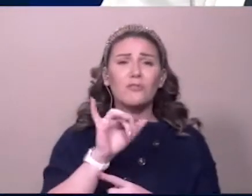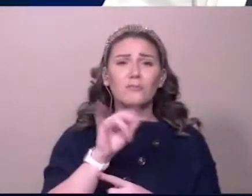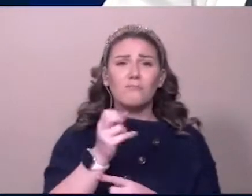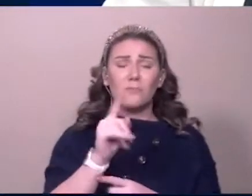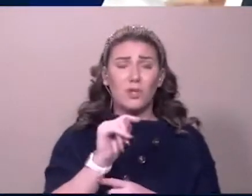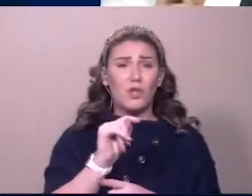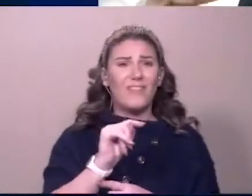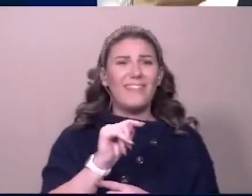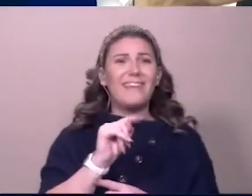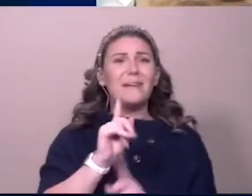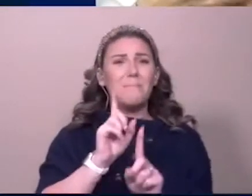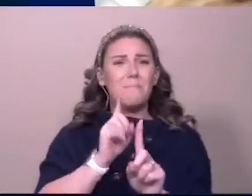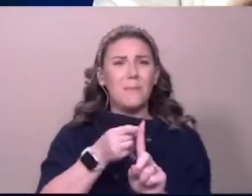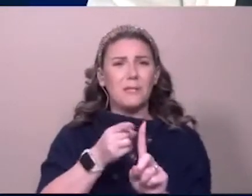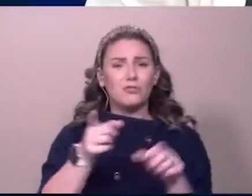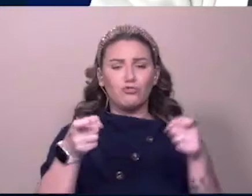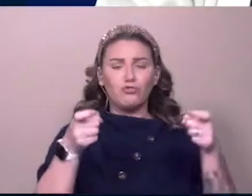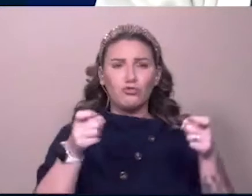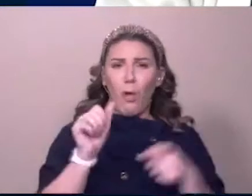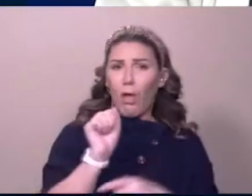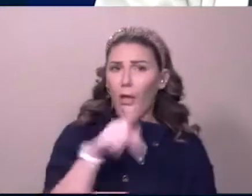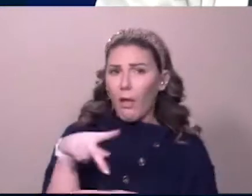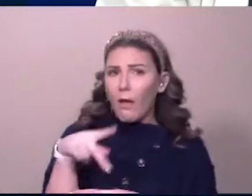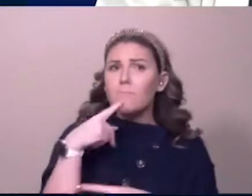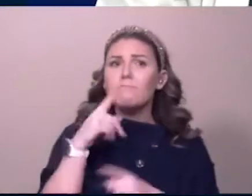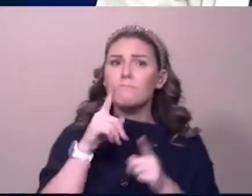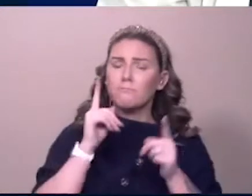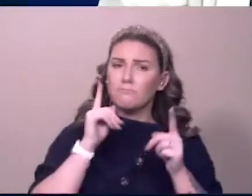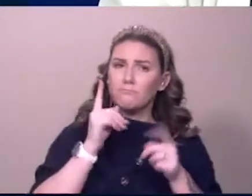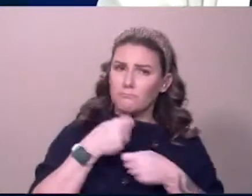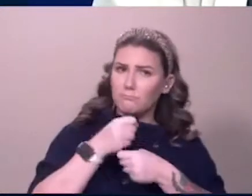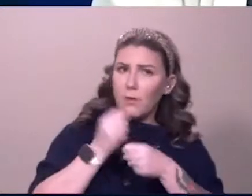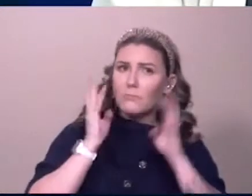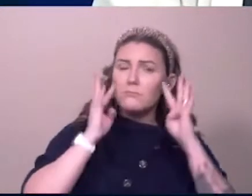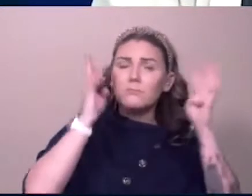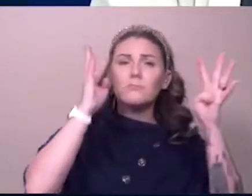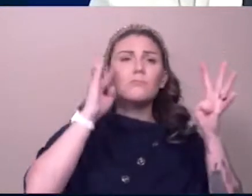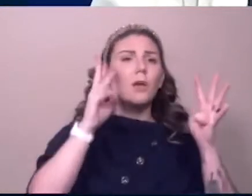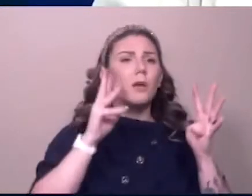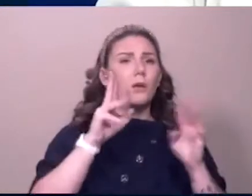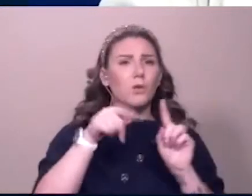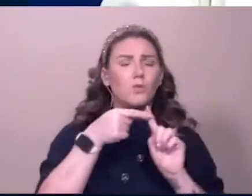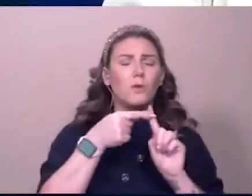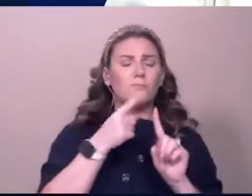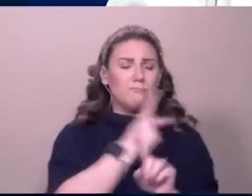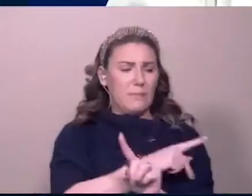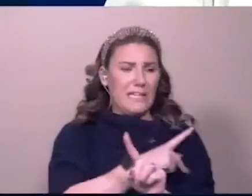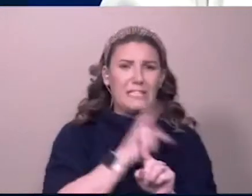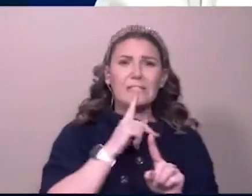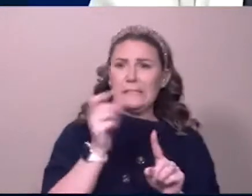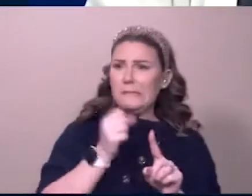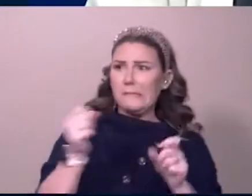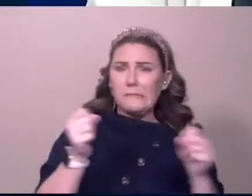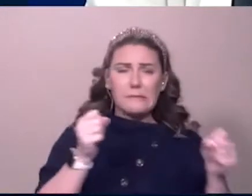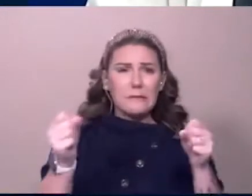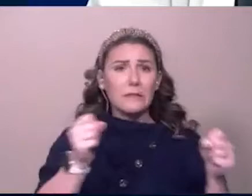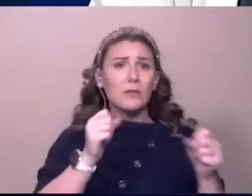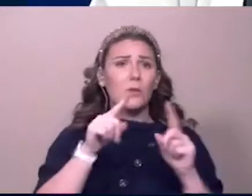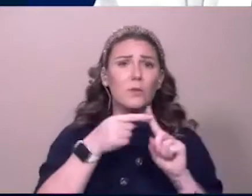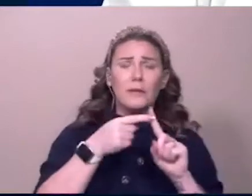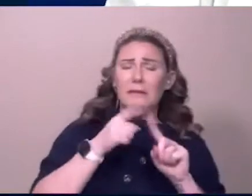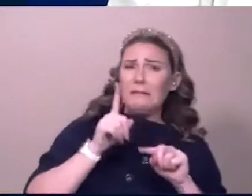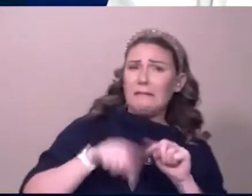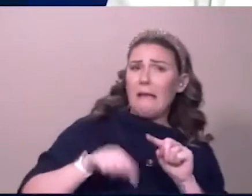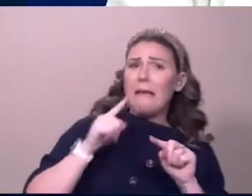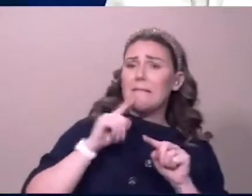Mission Control app. That's been a really important app for folks trying to move patients around when we can't get from especially a lower acuity hospital to a higher acuity